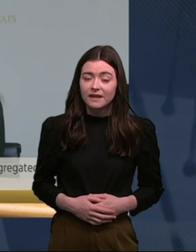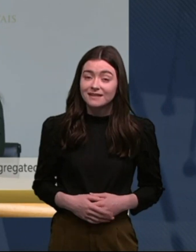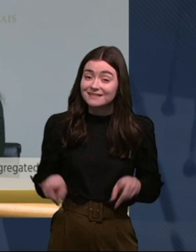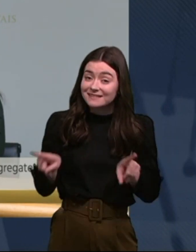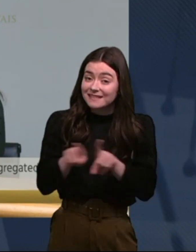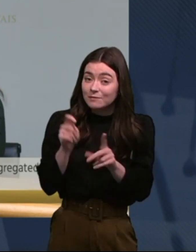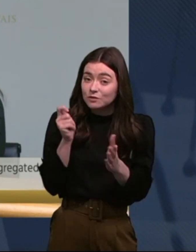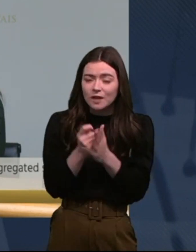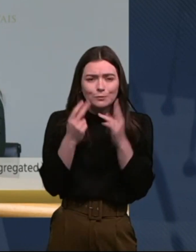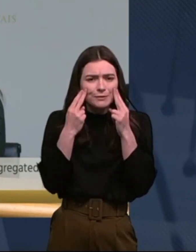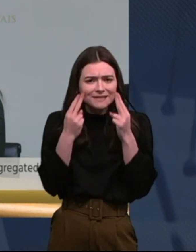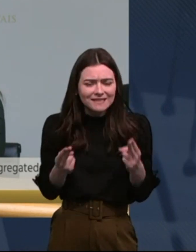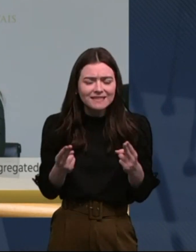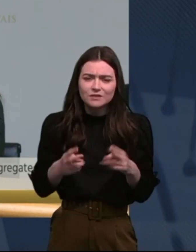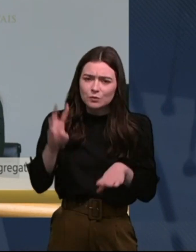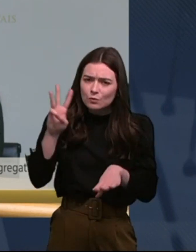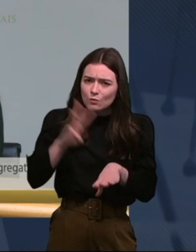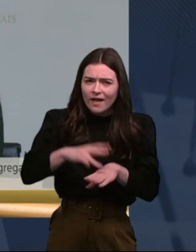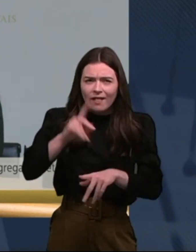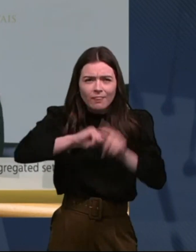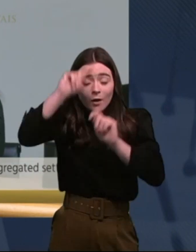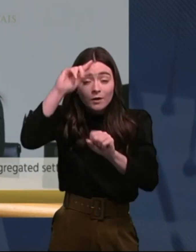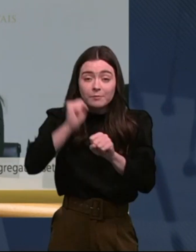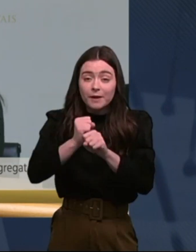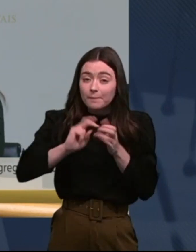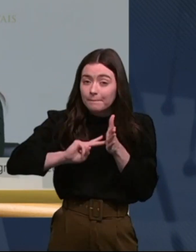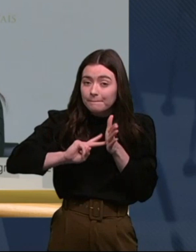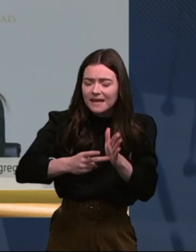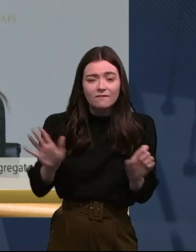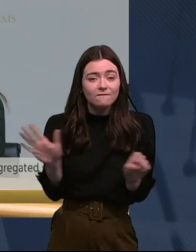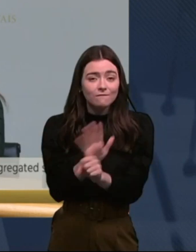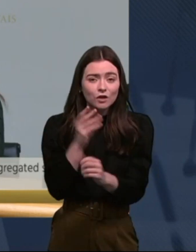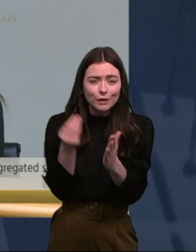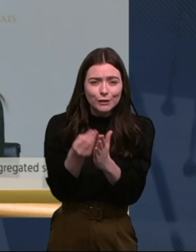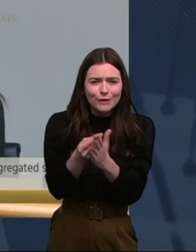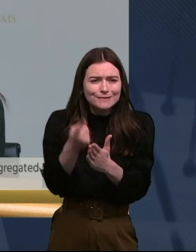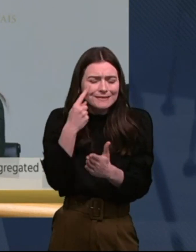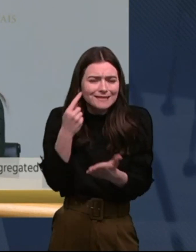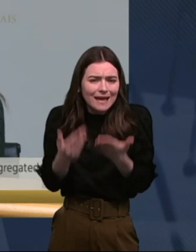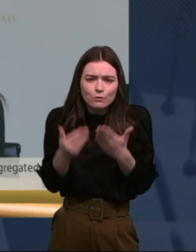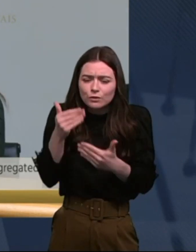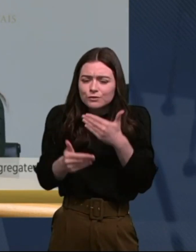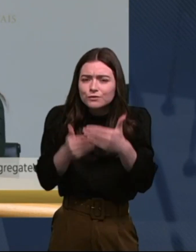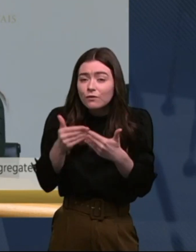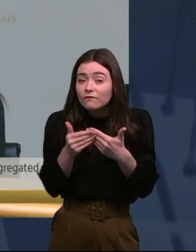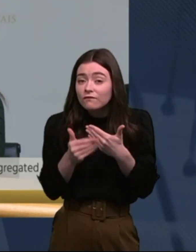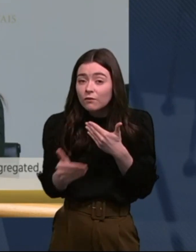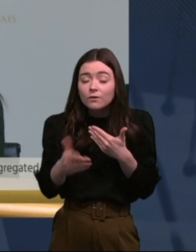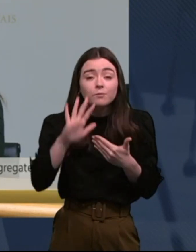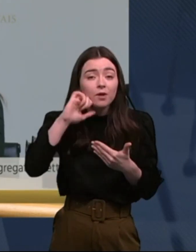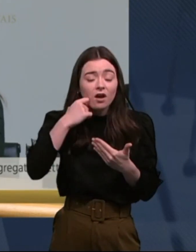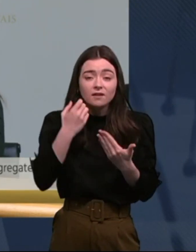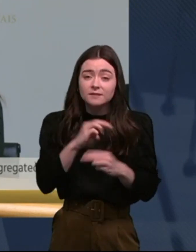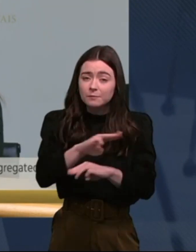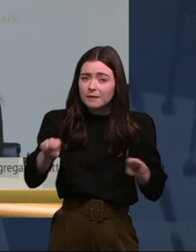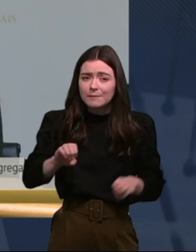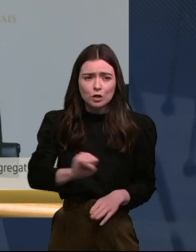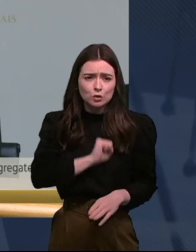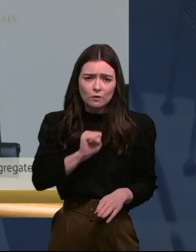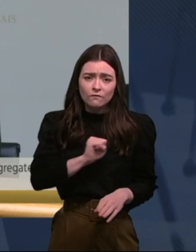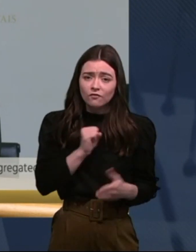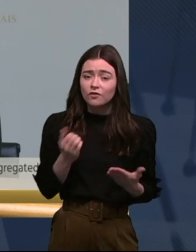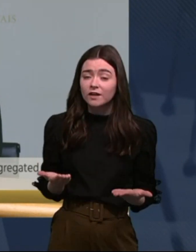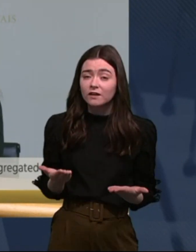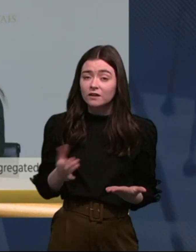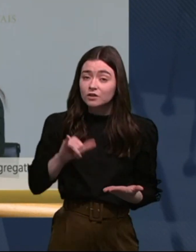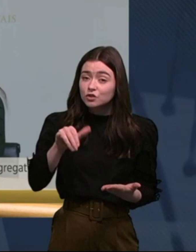a well thought out and fully costed plan about how we're going to do this incrementally for the next few years, because people are suffering.